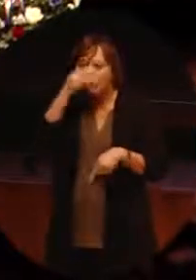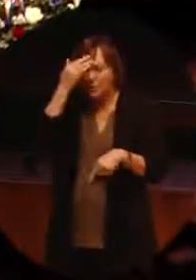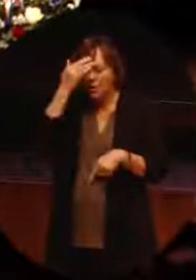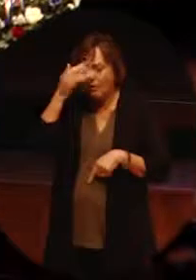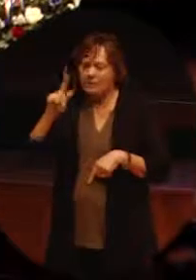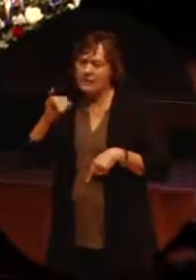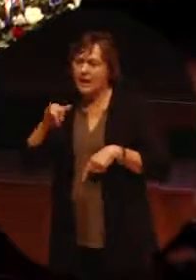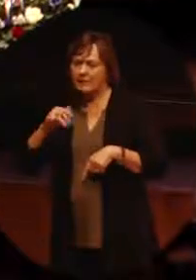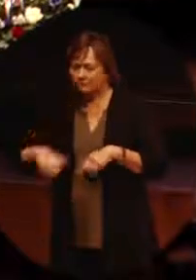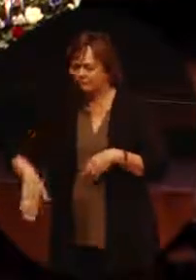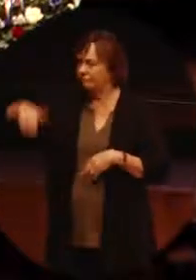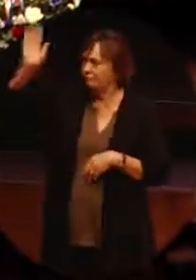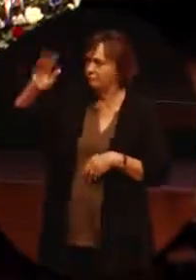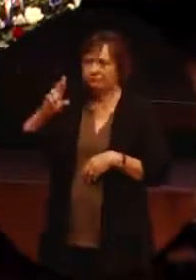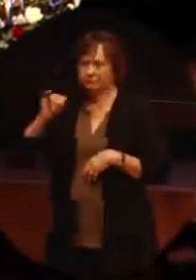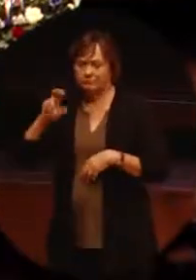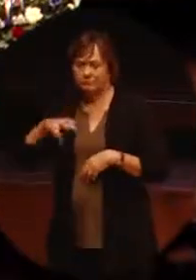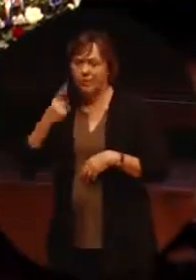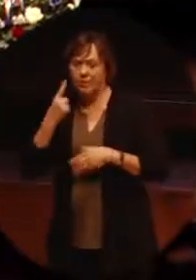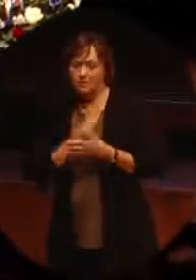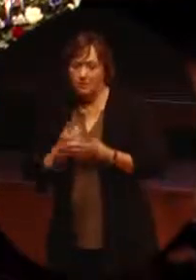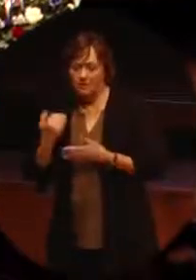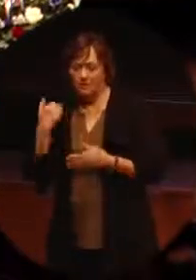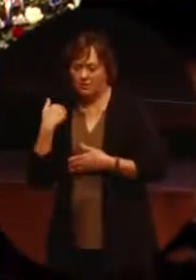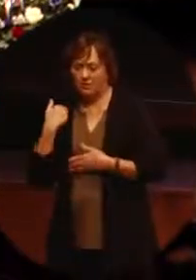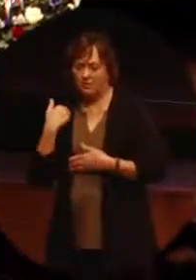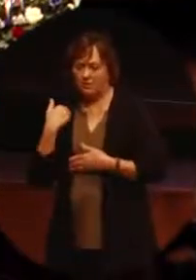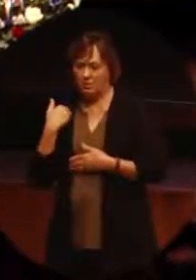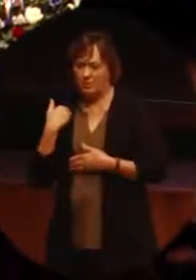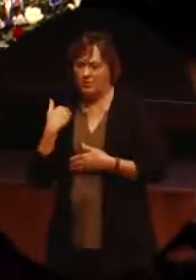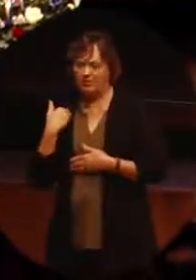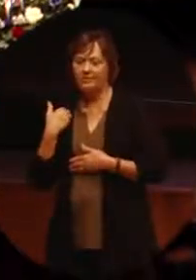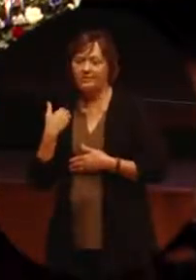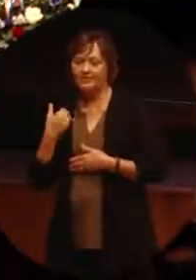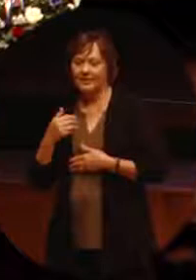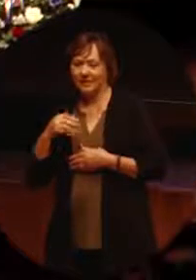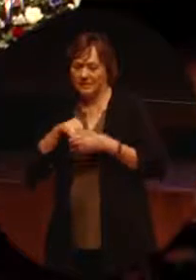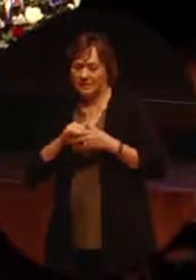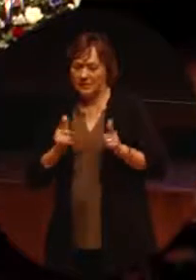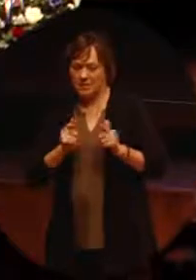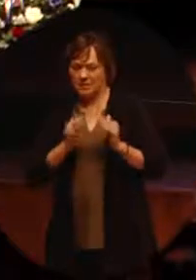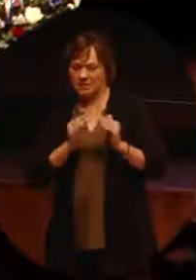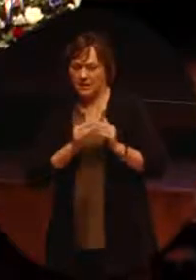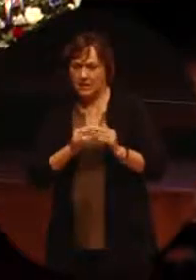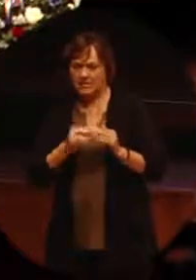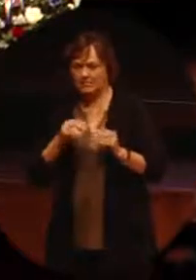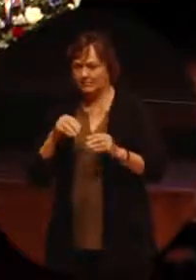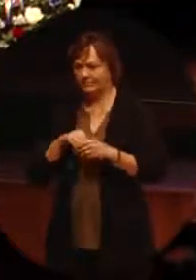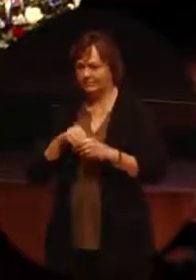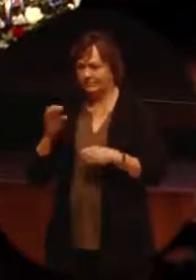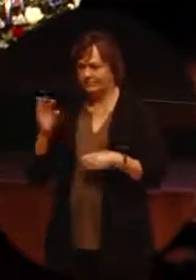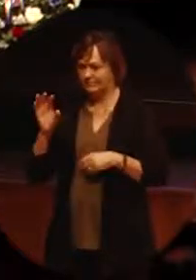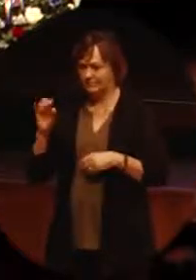As you know, Ty was raised on a ranch, and a week ago, in a little town of Lostine, Oregon, which most of